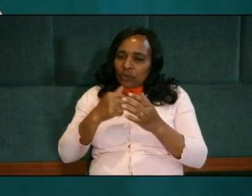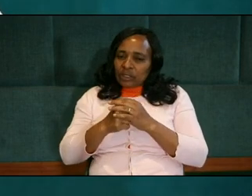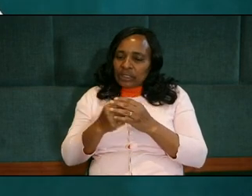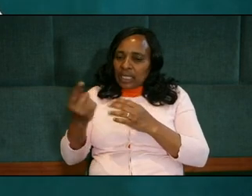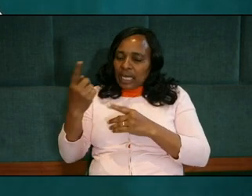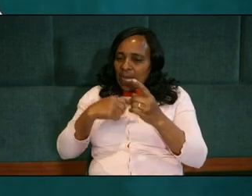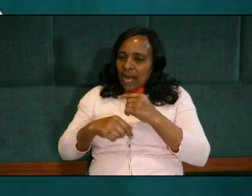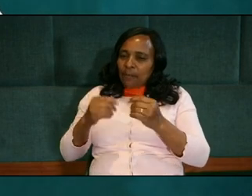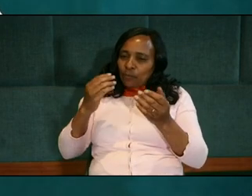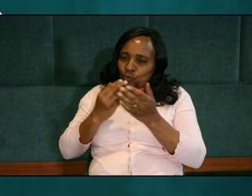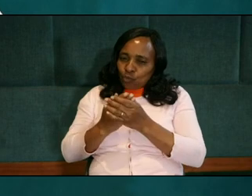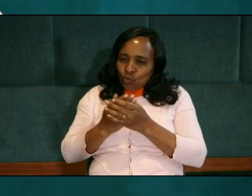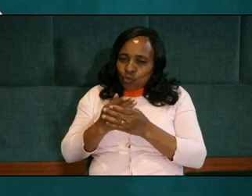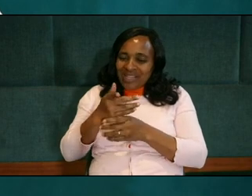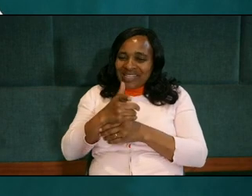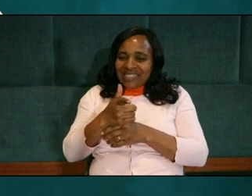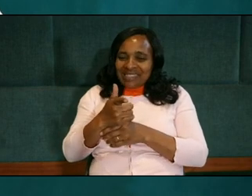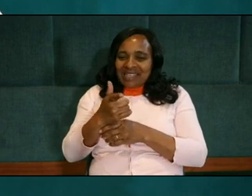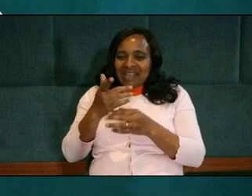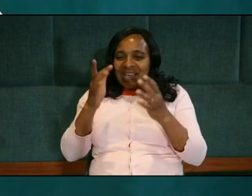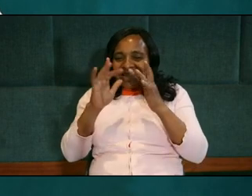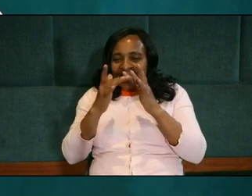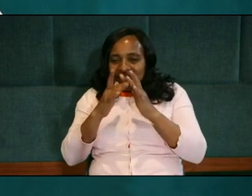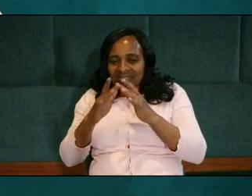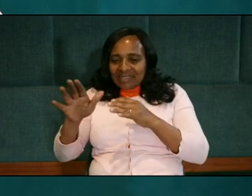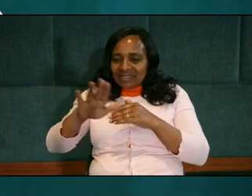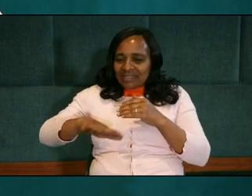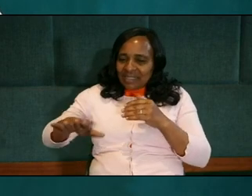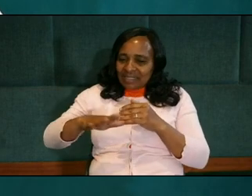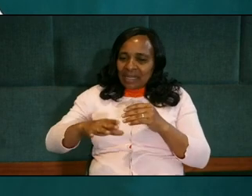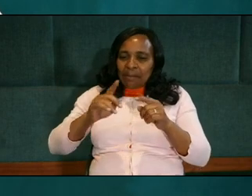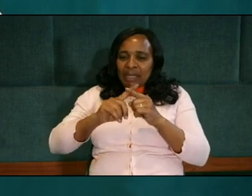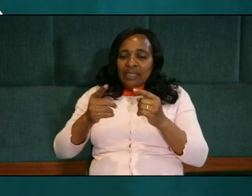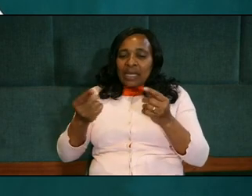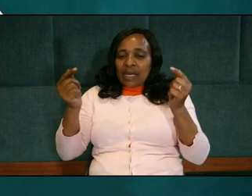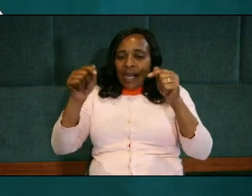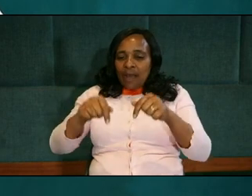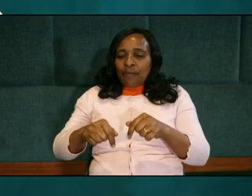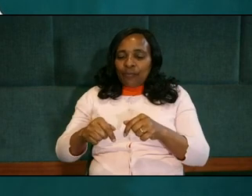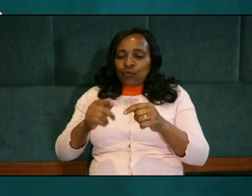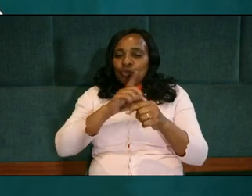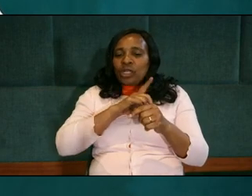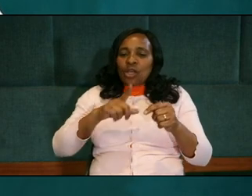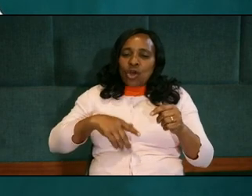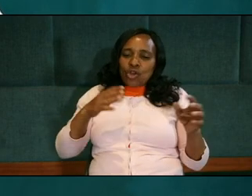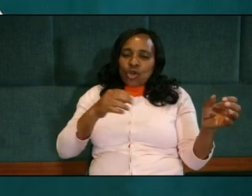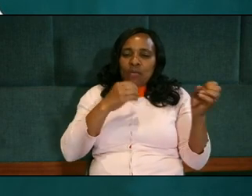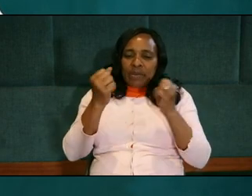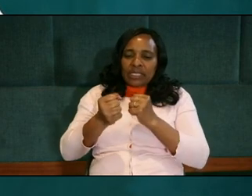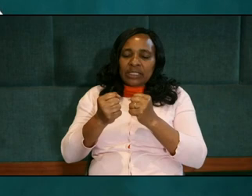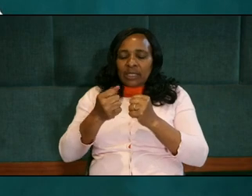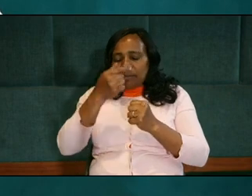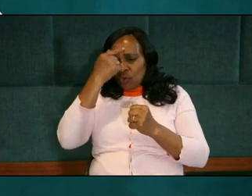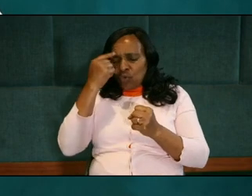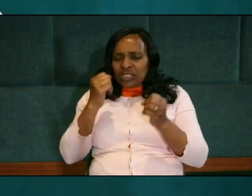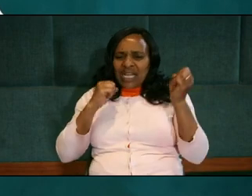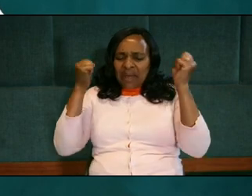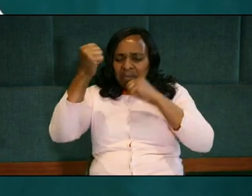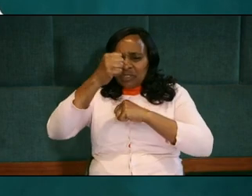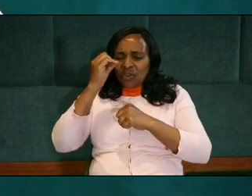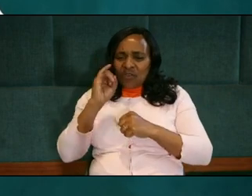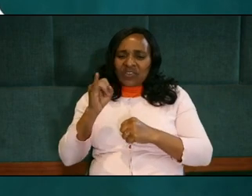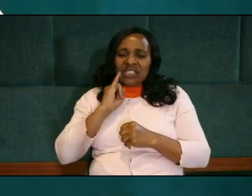through pornographic internet sites, but I come to you in the name of the Lord Almighty, the God of the armies of Israel, whom you have